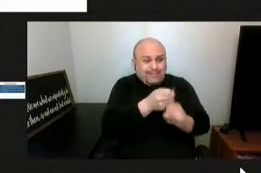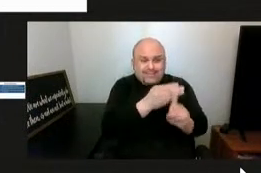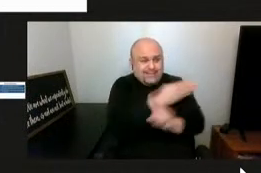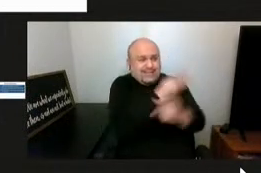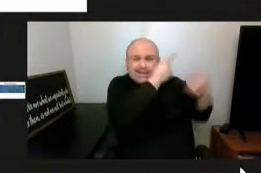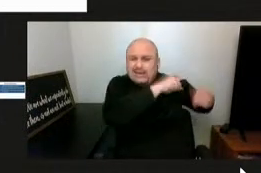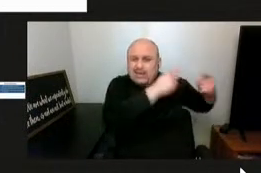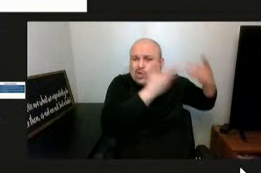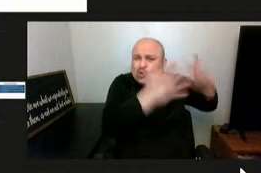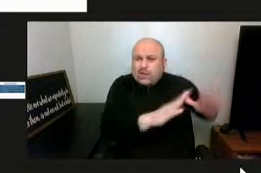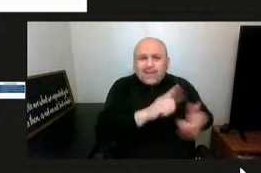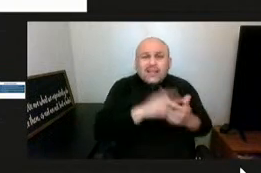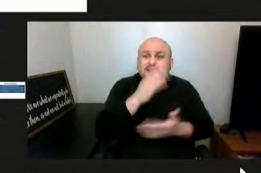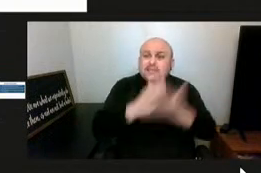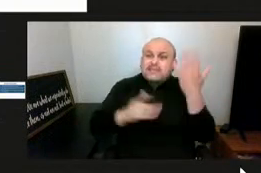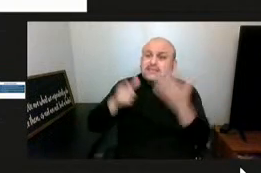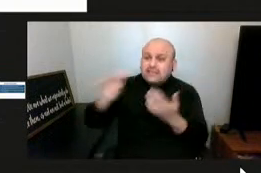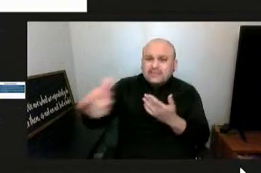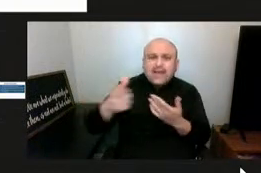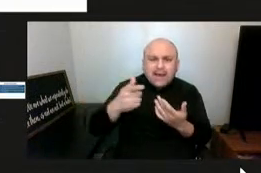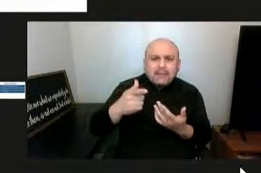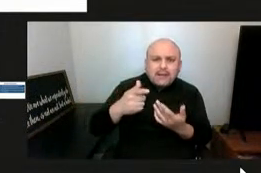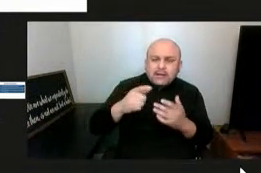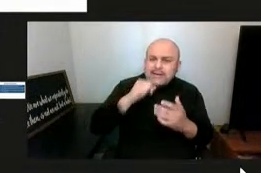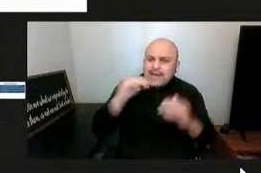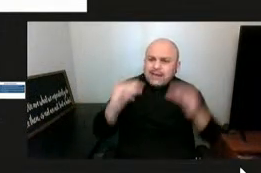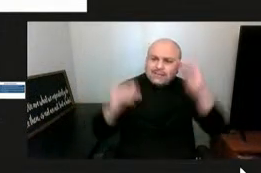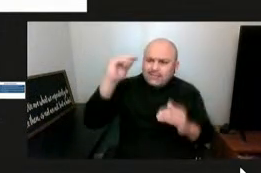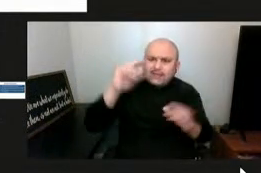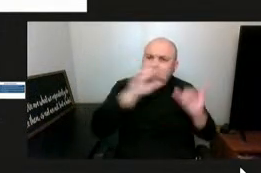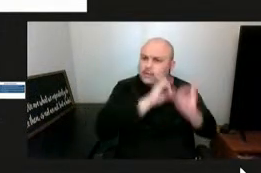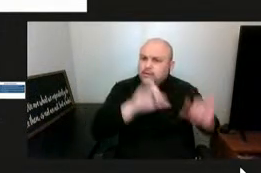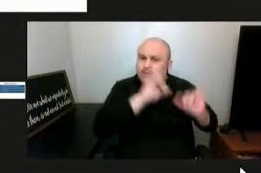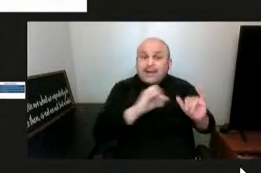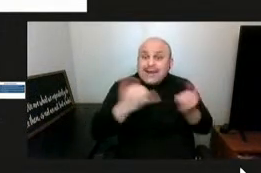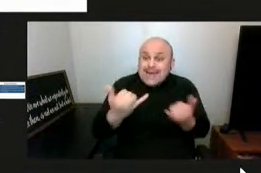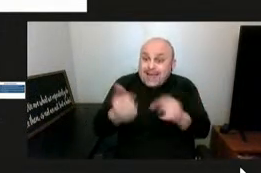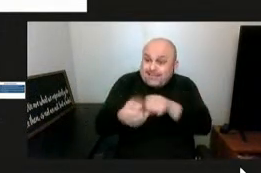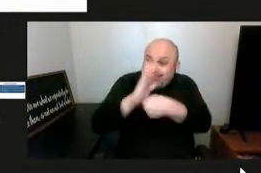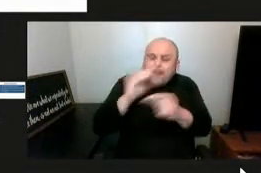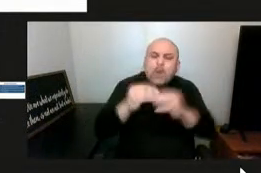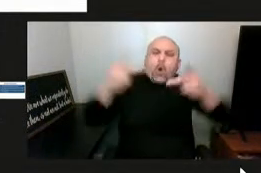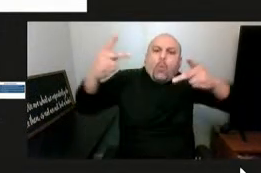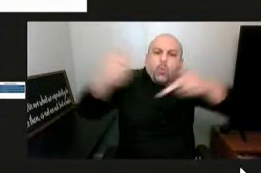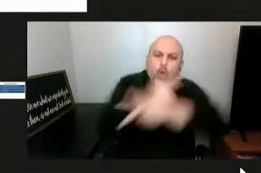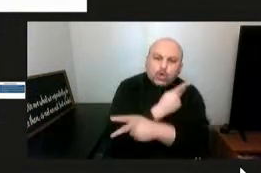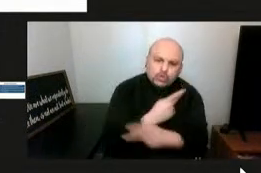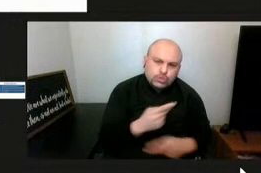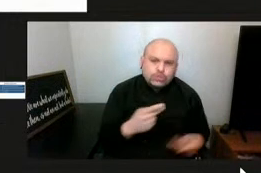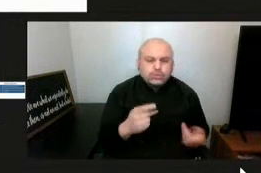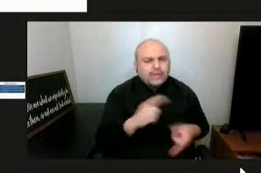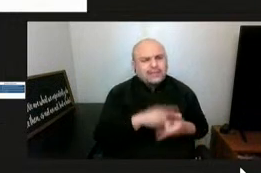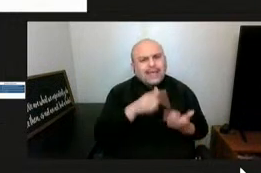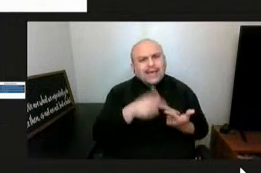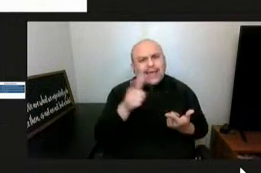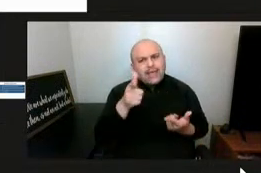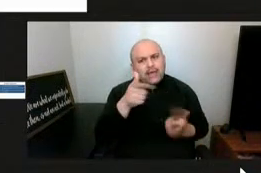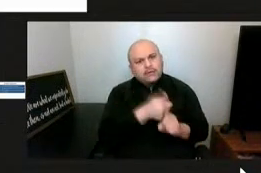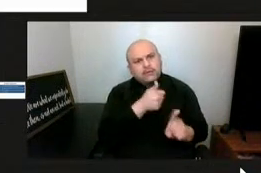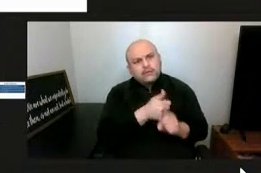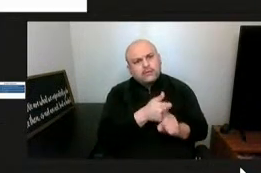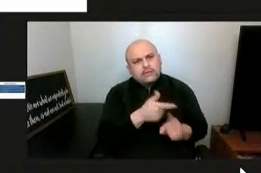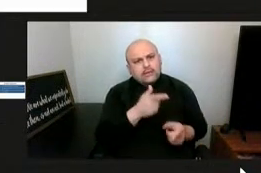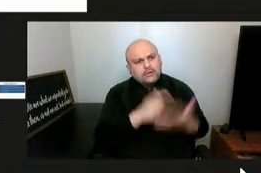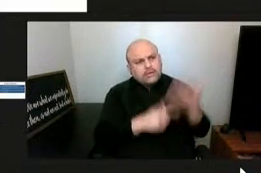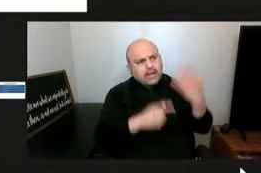have been exacerbated in the midst of pandemic. The fifth problem speaks to the criminalization of behavioral